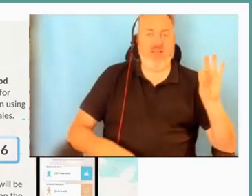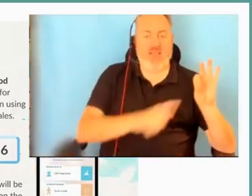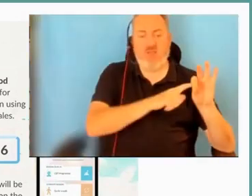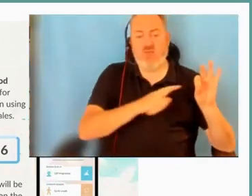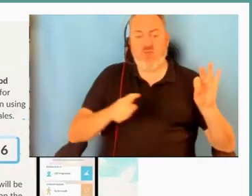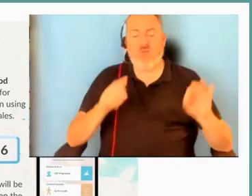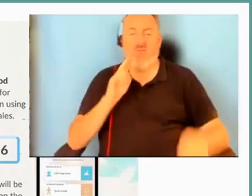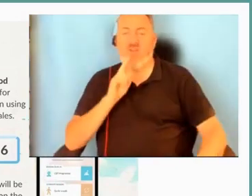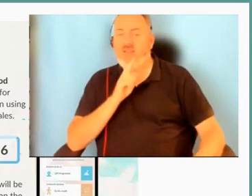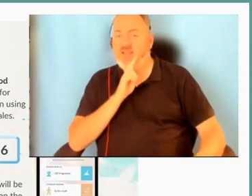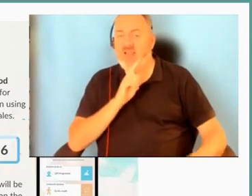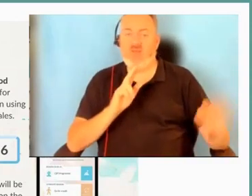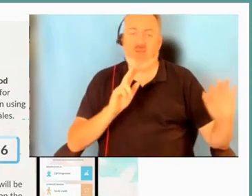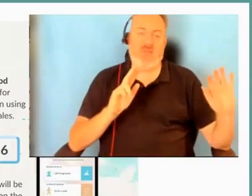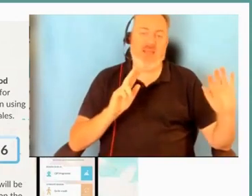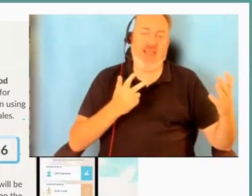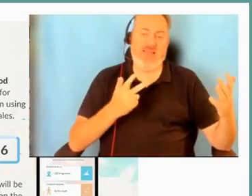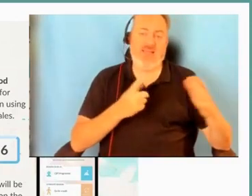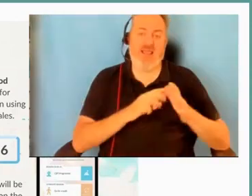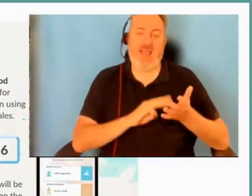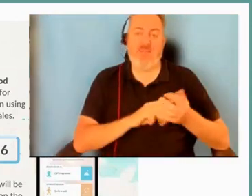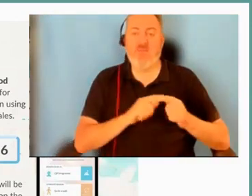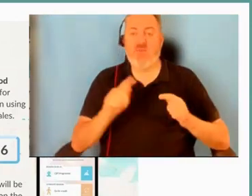p.m. about any worries that you might be having.